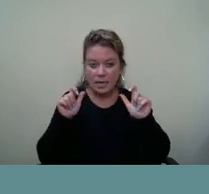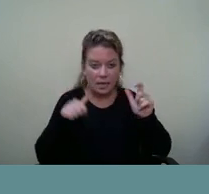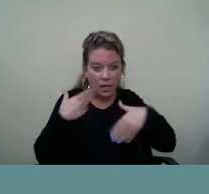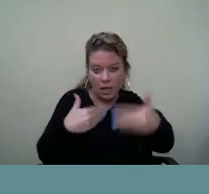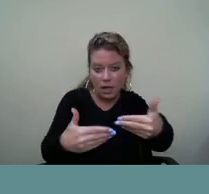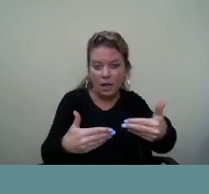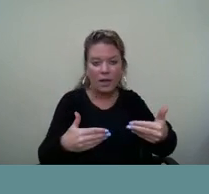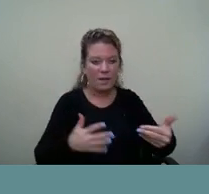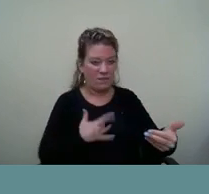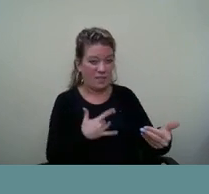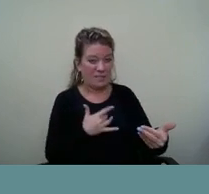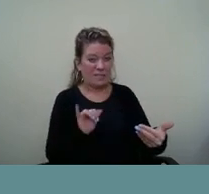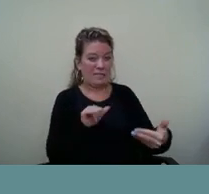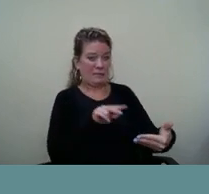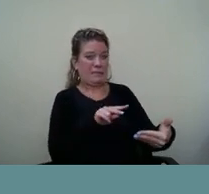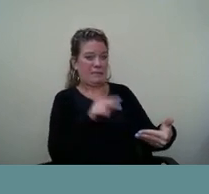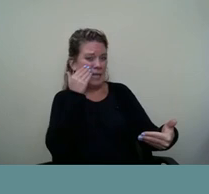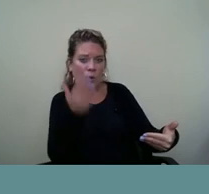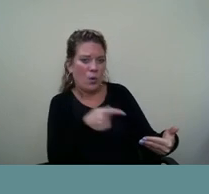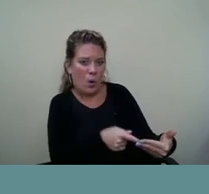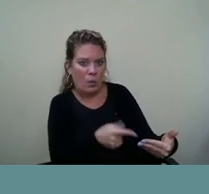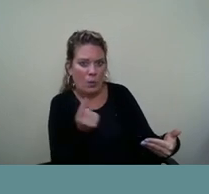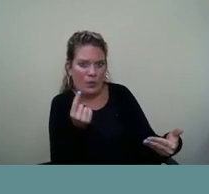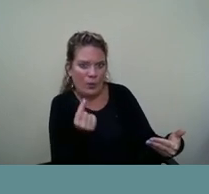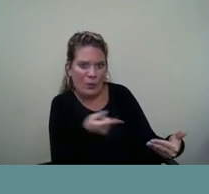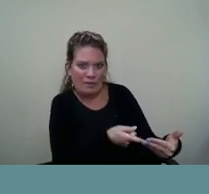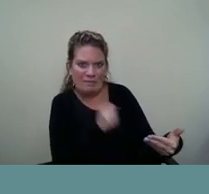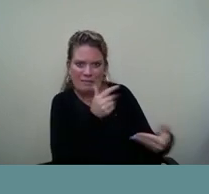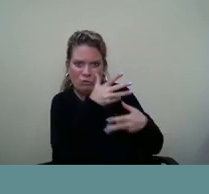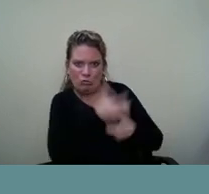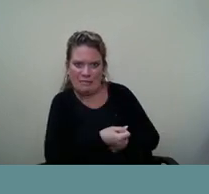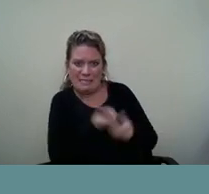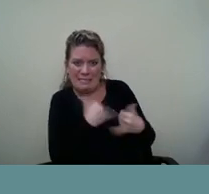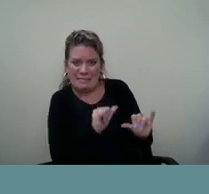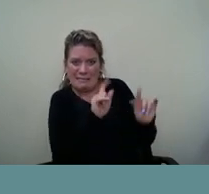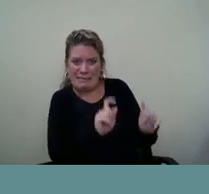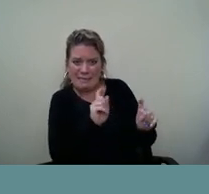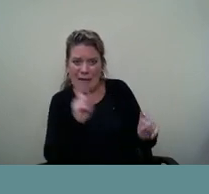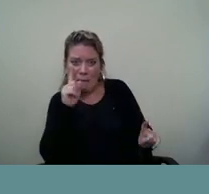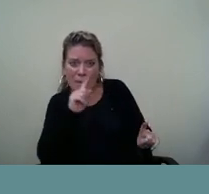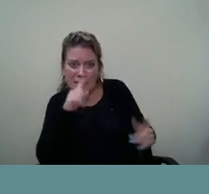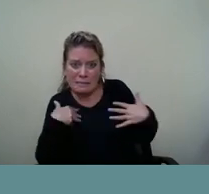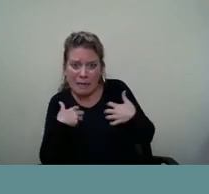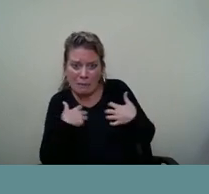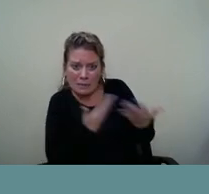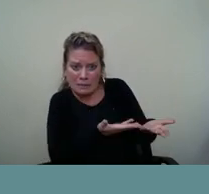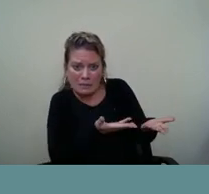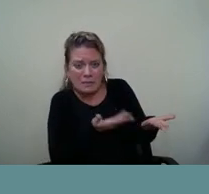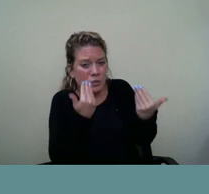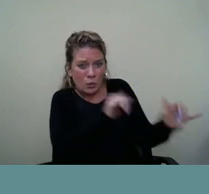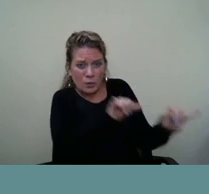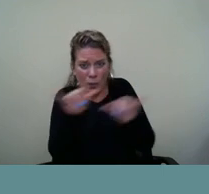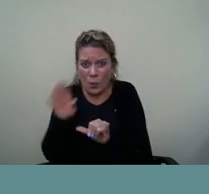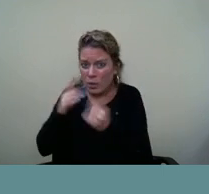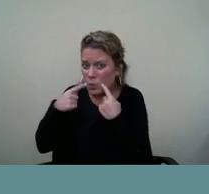right? Experimental means that we're still testing it out in mice and we don't know if it actually works in humans, and it might cause